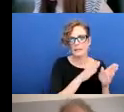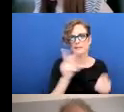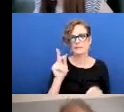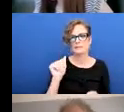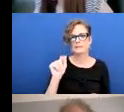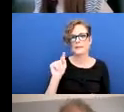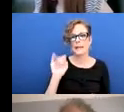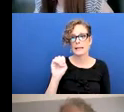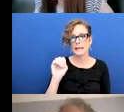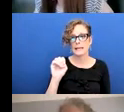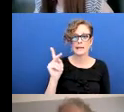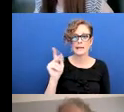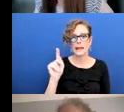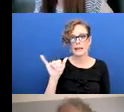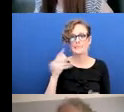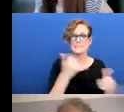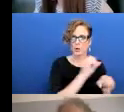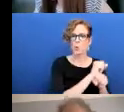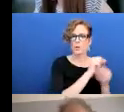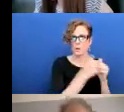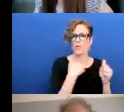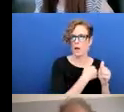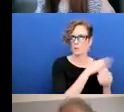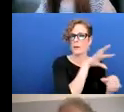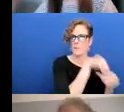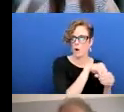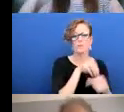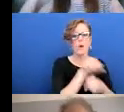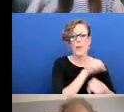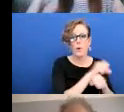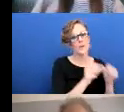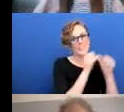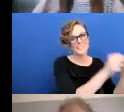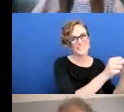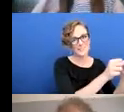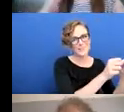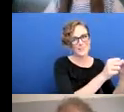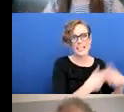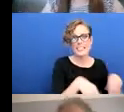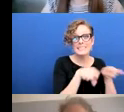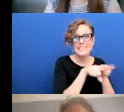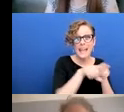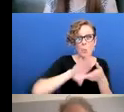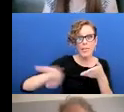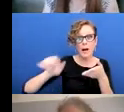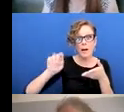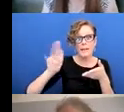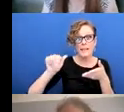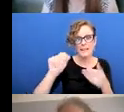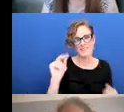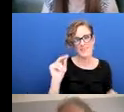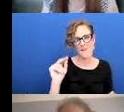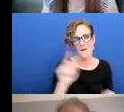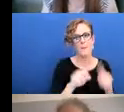with us and will be a part of those. Y Katie, que trabaja con el cabildeo, va a seguir trabajando con nosotros. Entonces nuestras